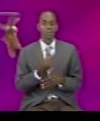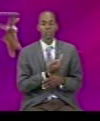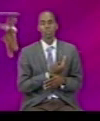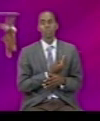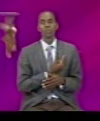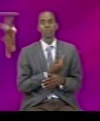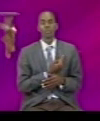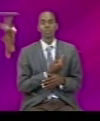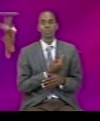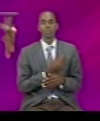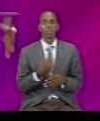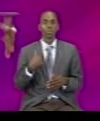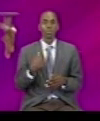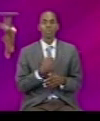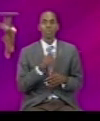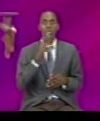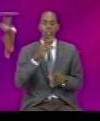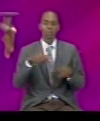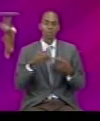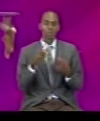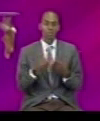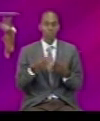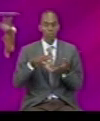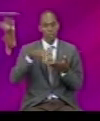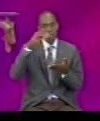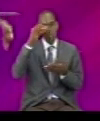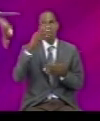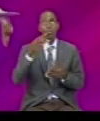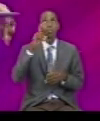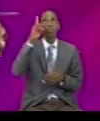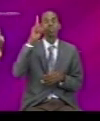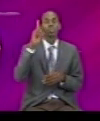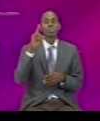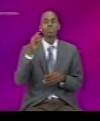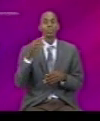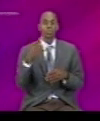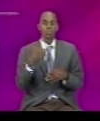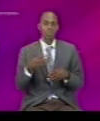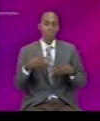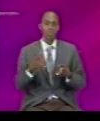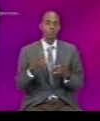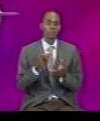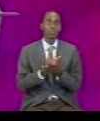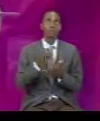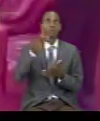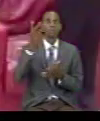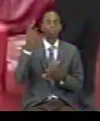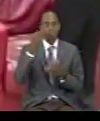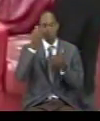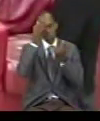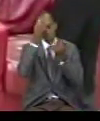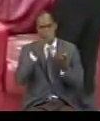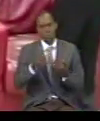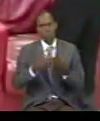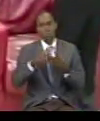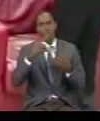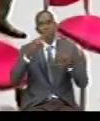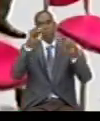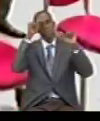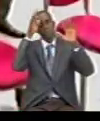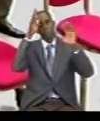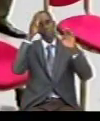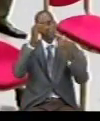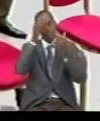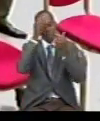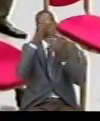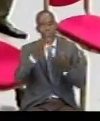us, we're going to learn of him the way he was obedient to the Father. Even obedience to the death, to